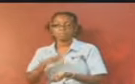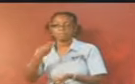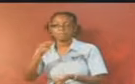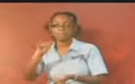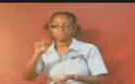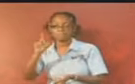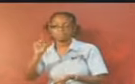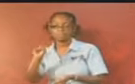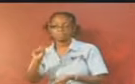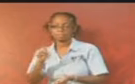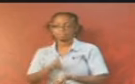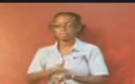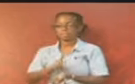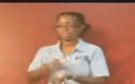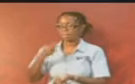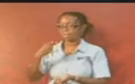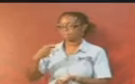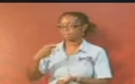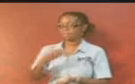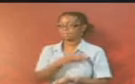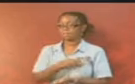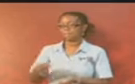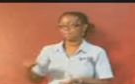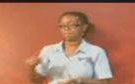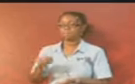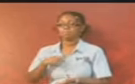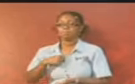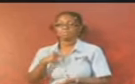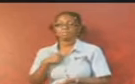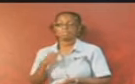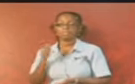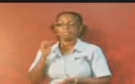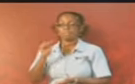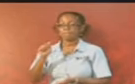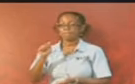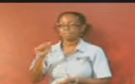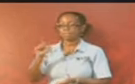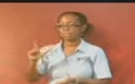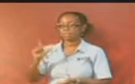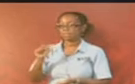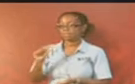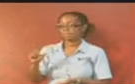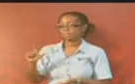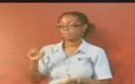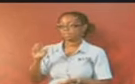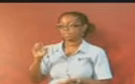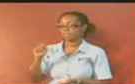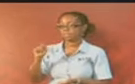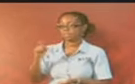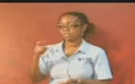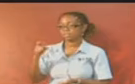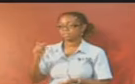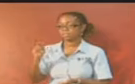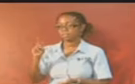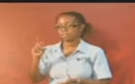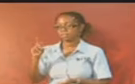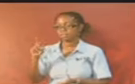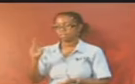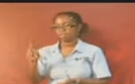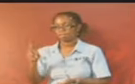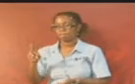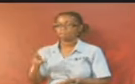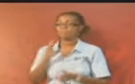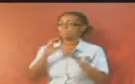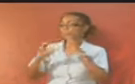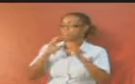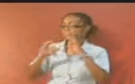Epidemiology Division, Ministry of Health. I am Al Alexander, Senior Corporate Communications Officer at the Ministry of Health, and your moderator for